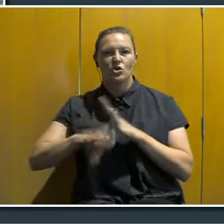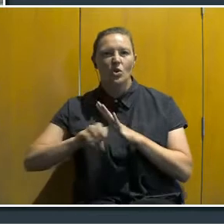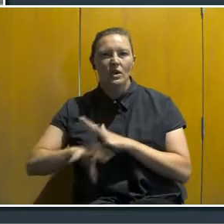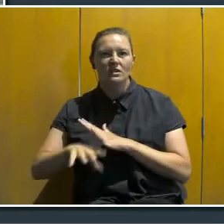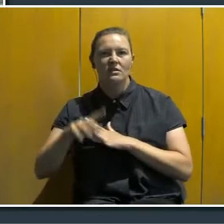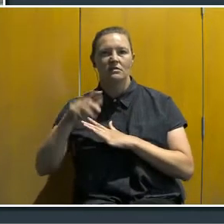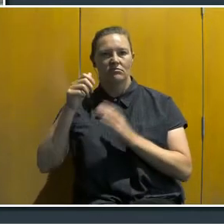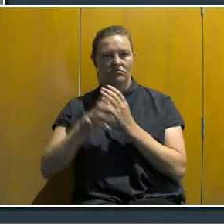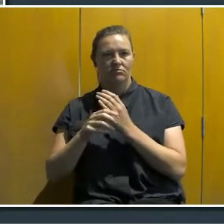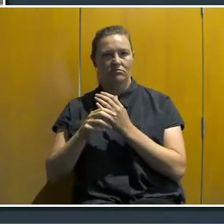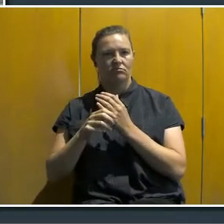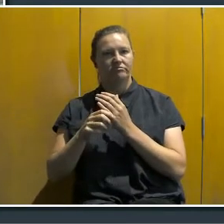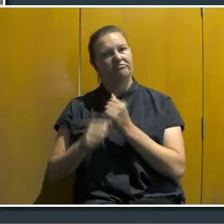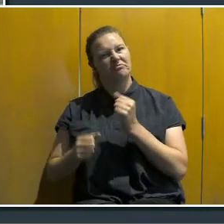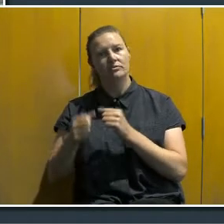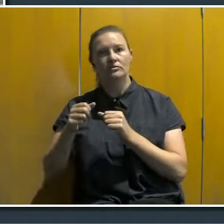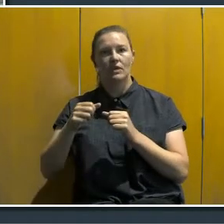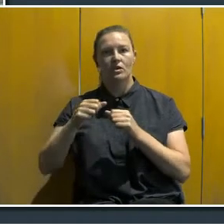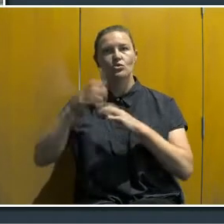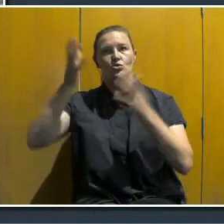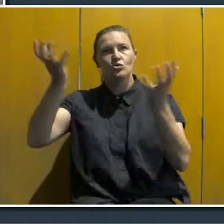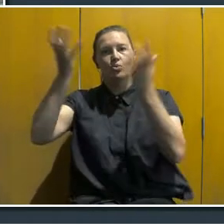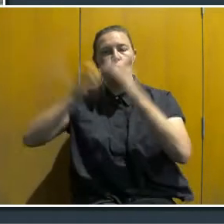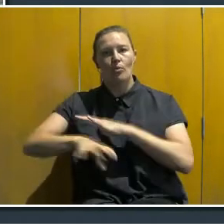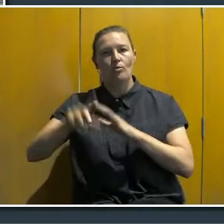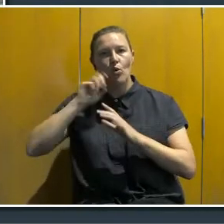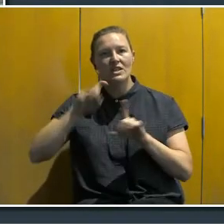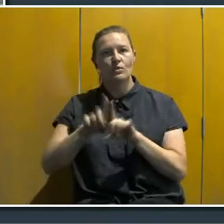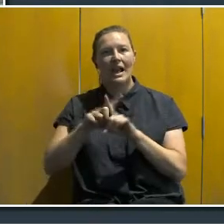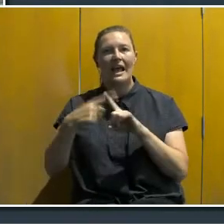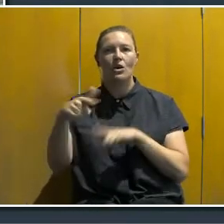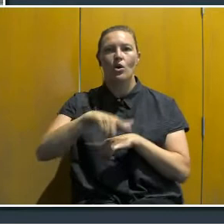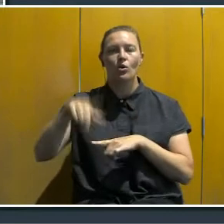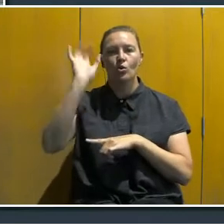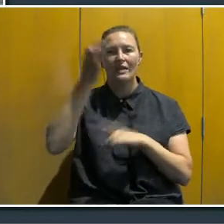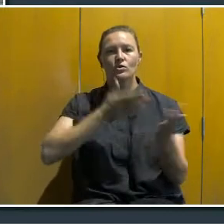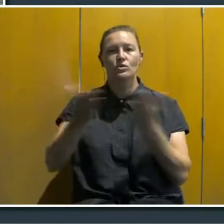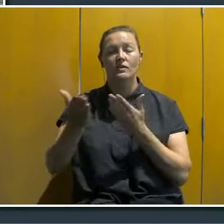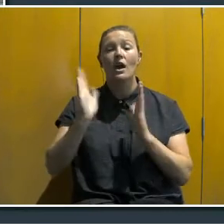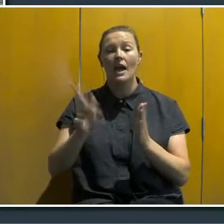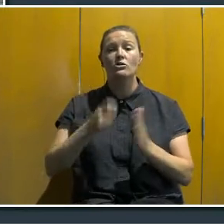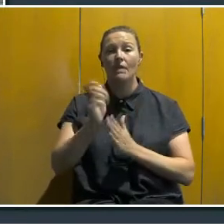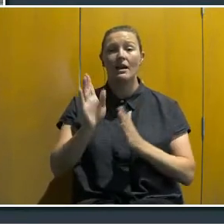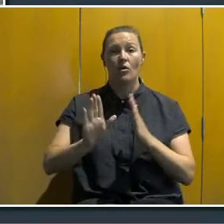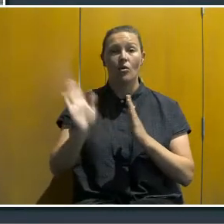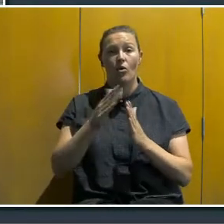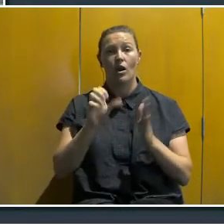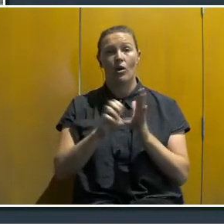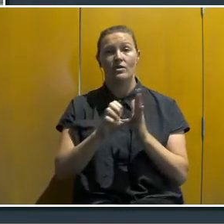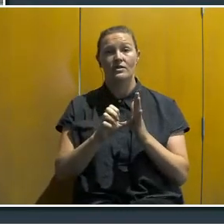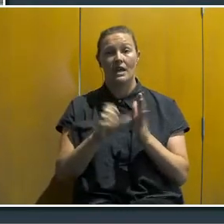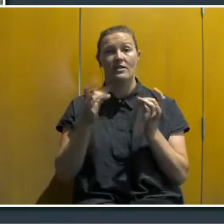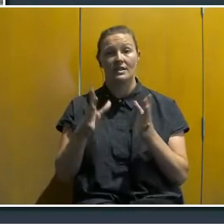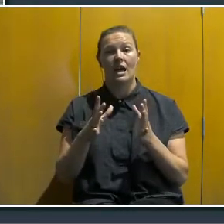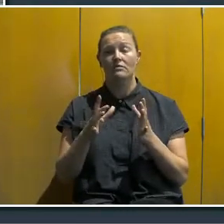and maintenance of the area and lower access to council amenities and services. We had to pay all our upfront costs for services in our rural area, amounting